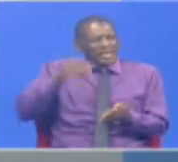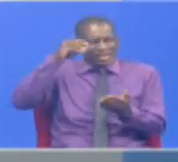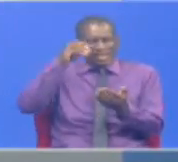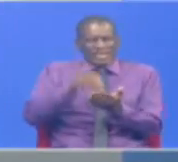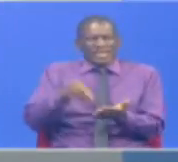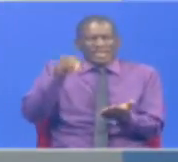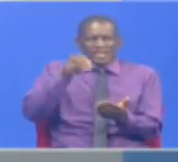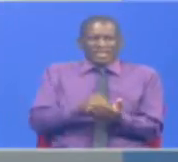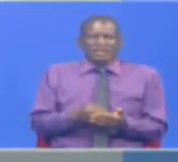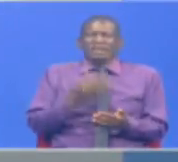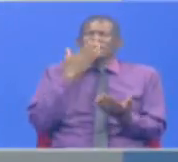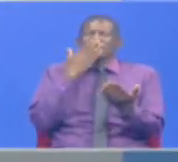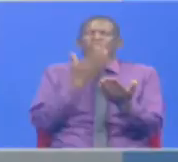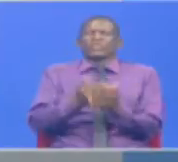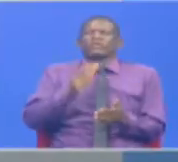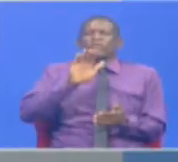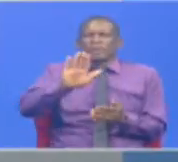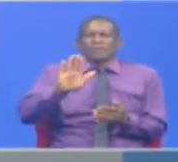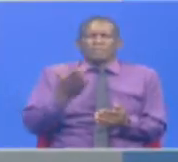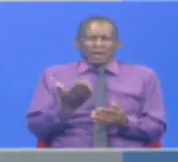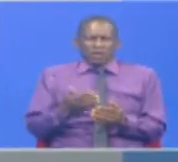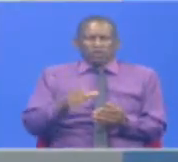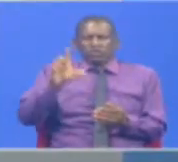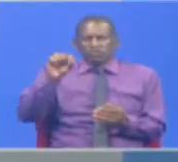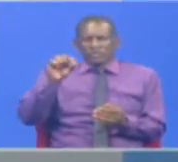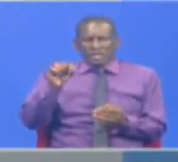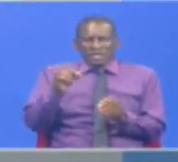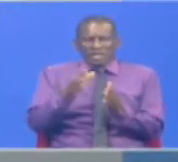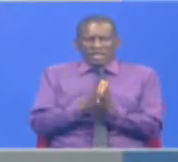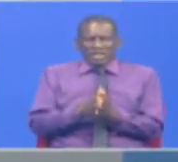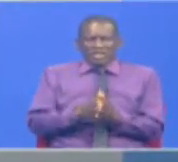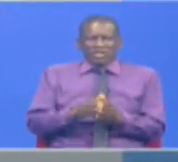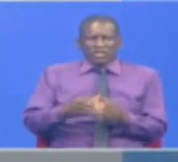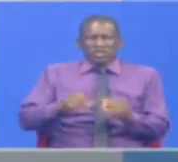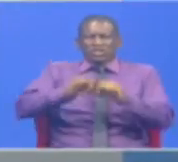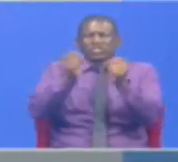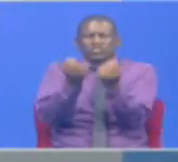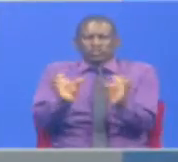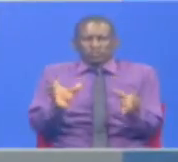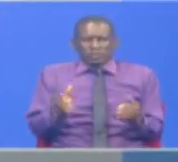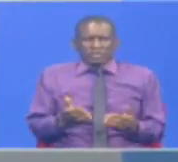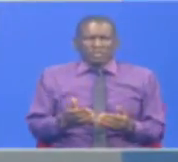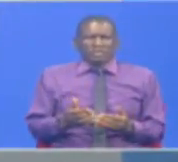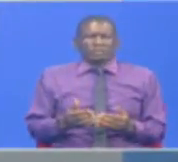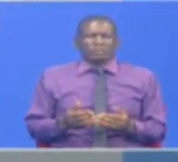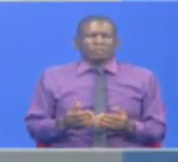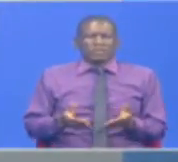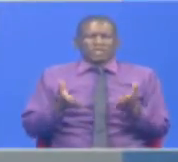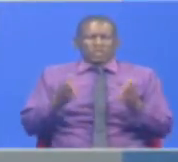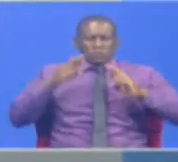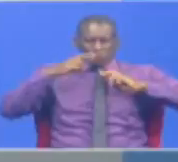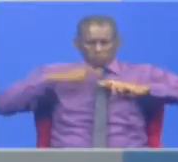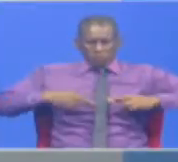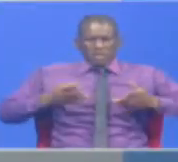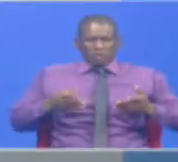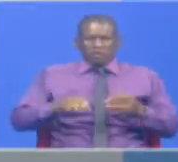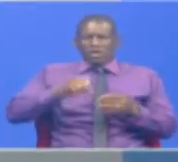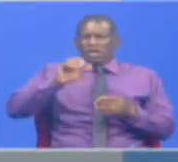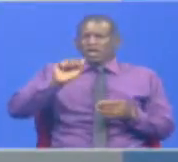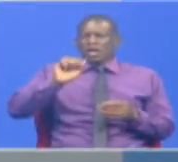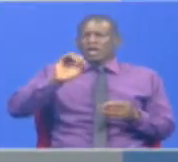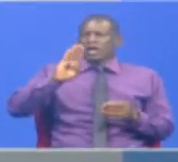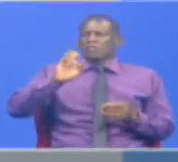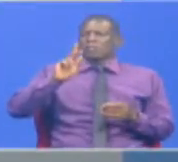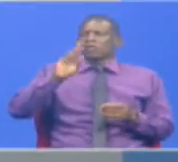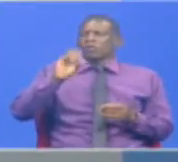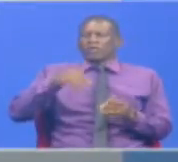your feedback on Twitter and on our other social media platforms. We take a break now. Julian Zamboko is up next